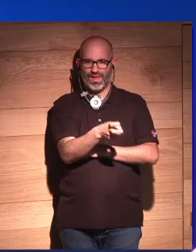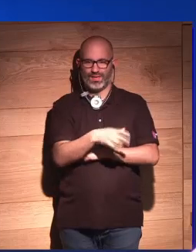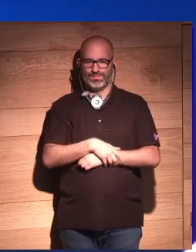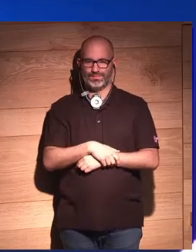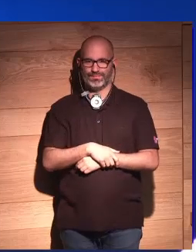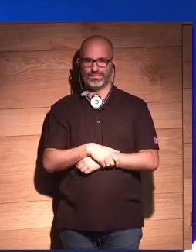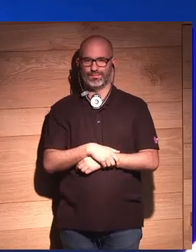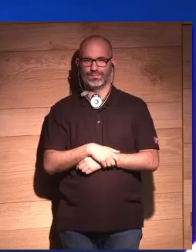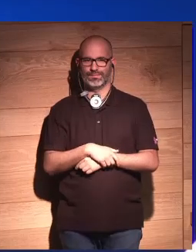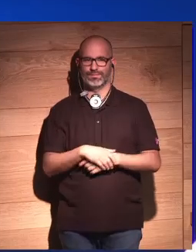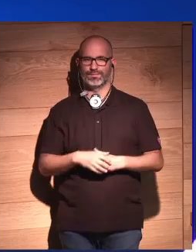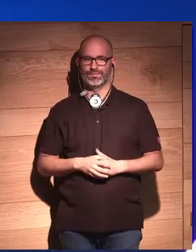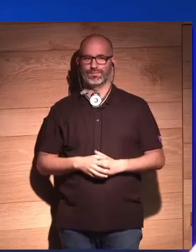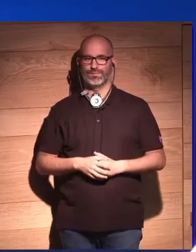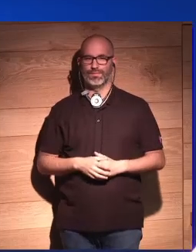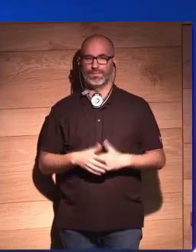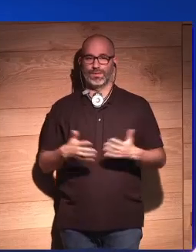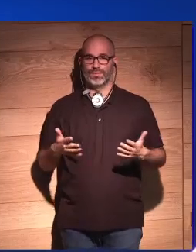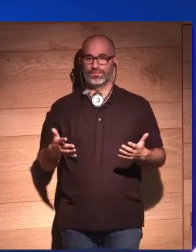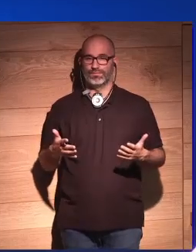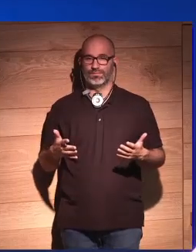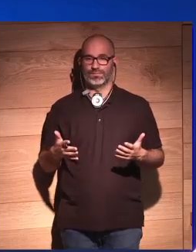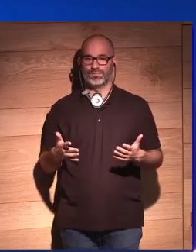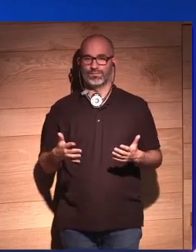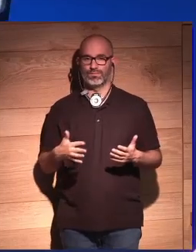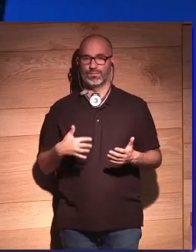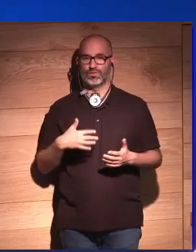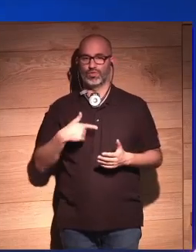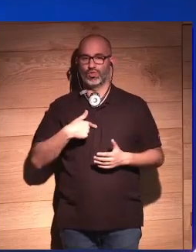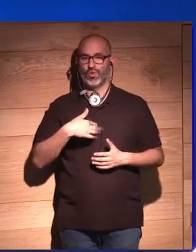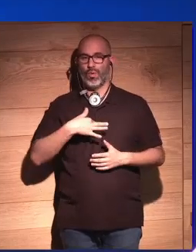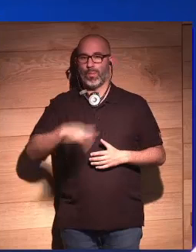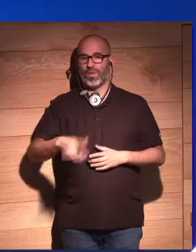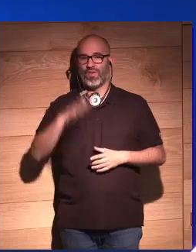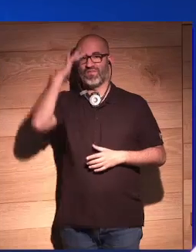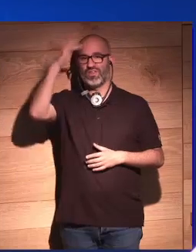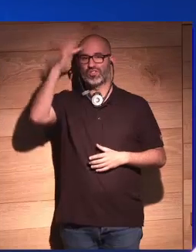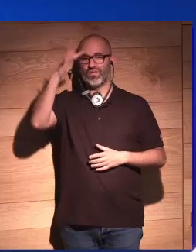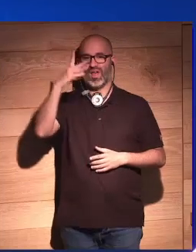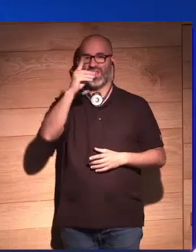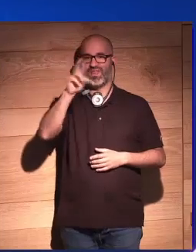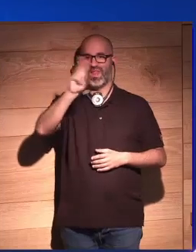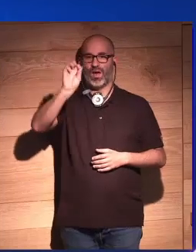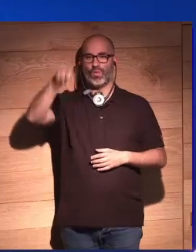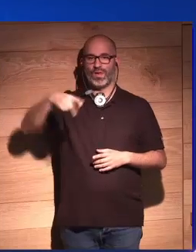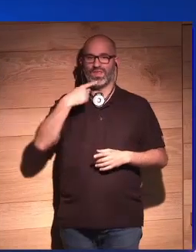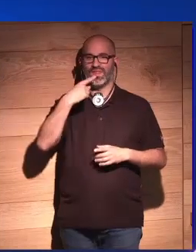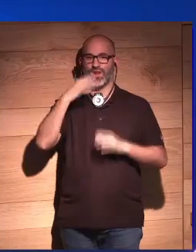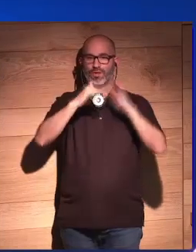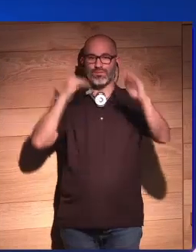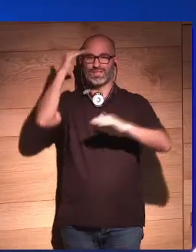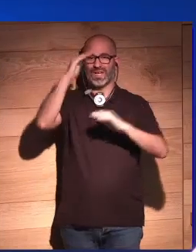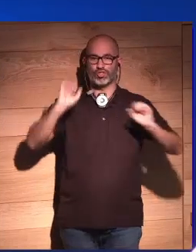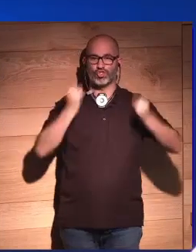it goes to the fittest. Actually, that's a misreading of Darwin. It's the diversity that actually makes us strong. So it's really energizing